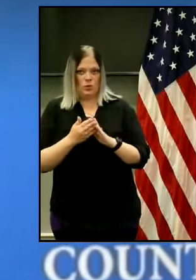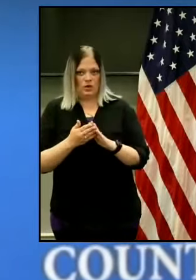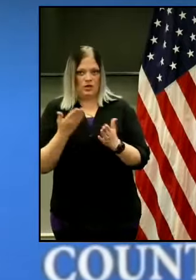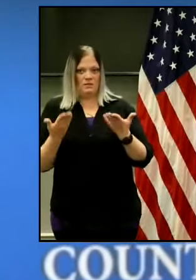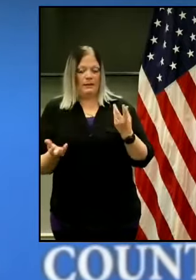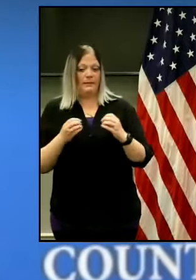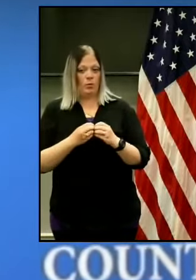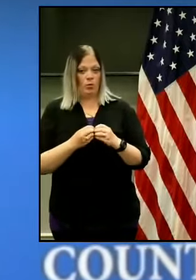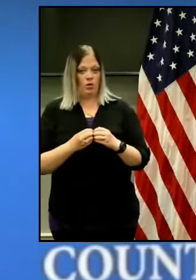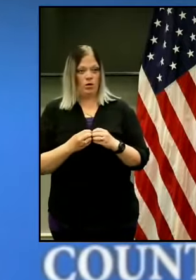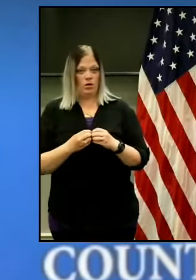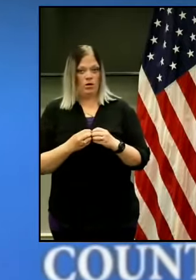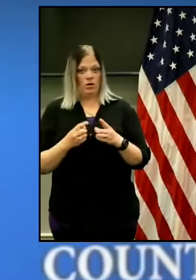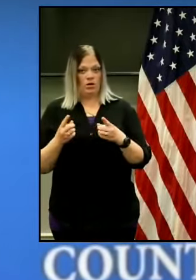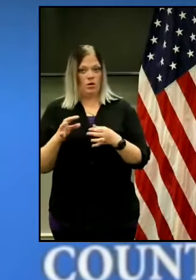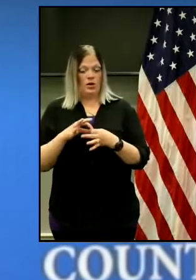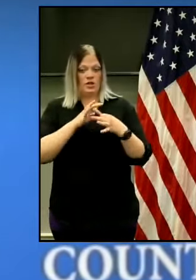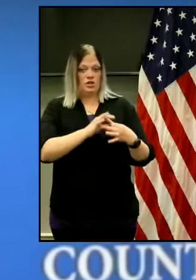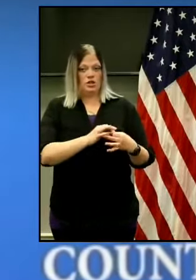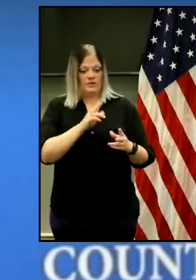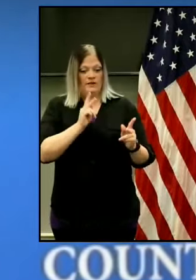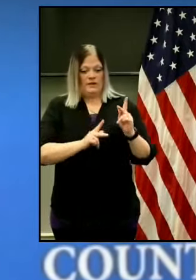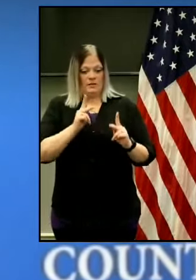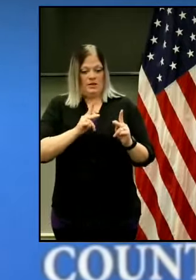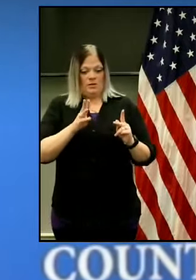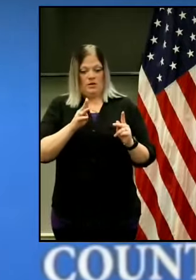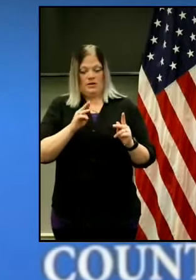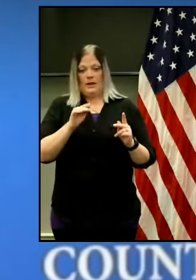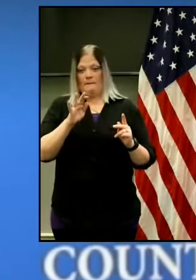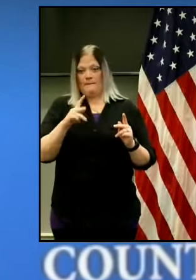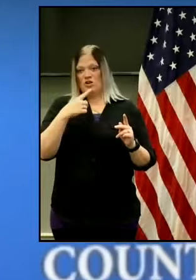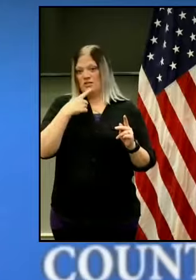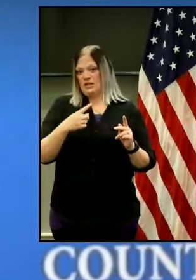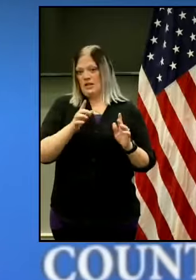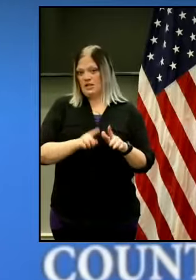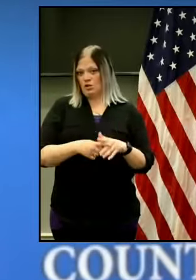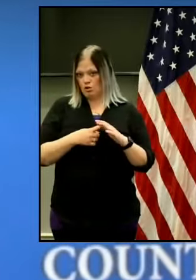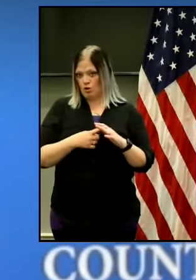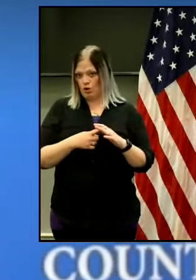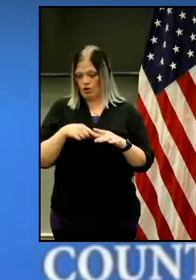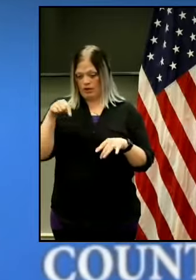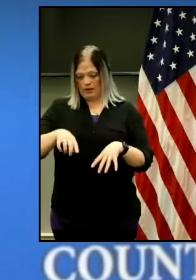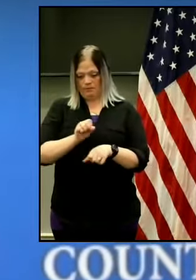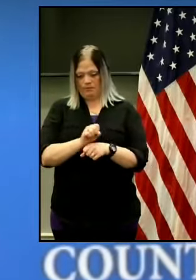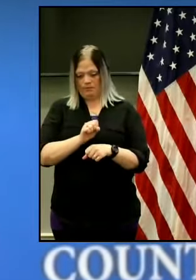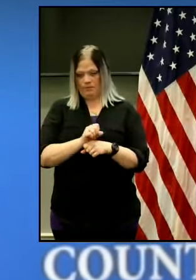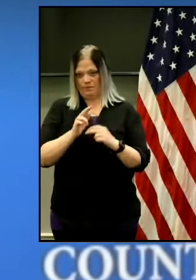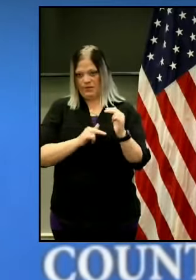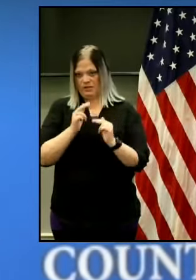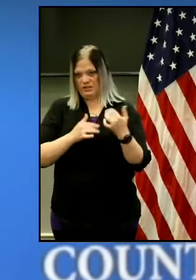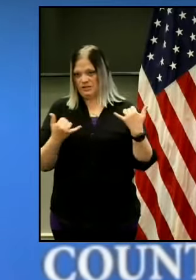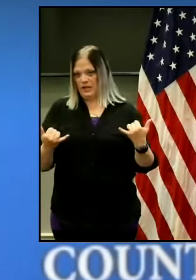even more. In terms of the people in March that started working in this building today,